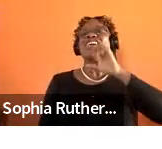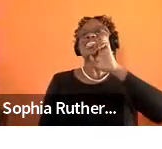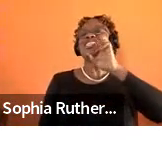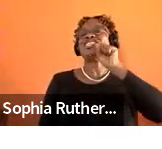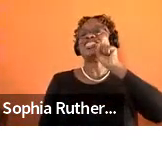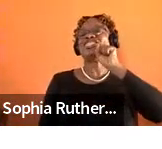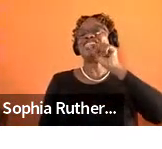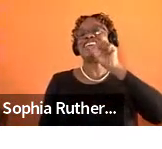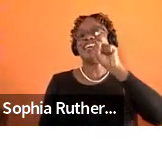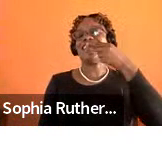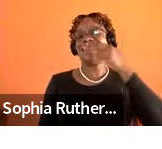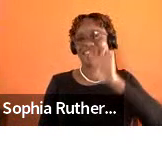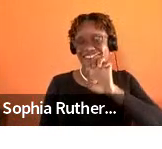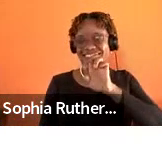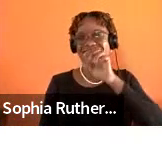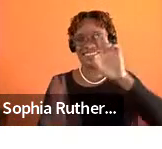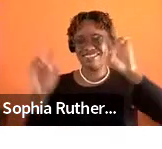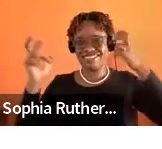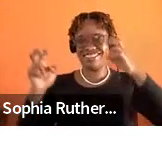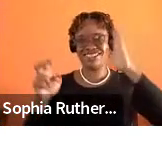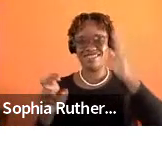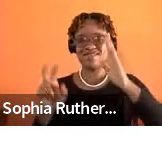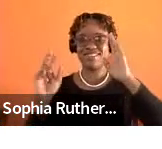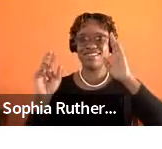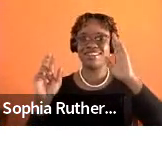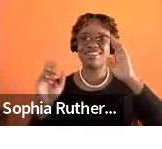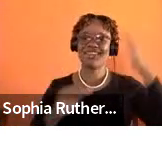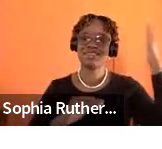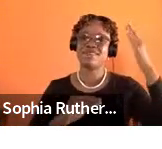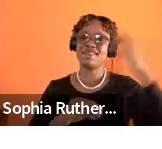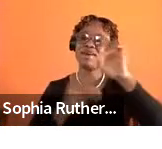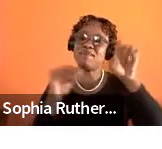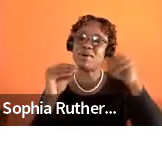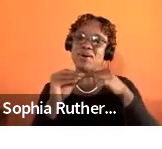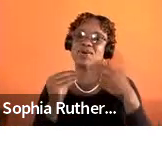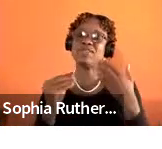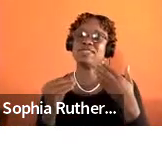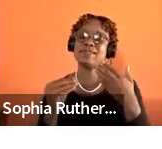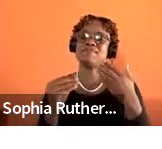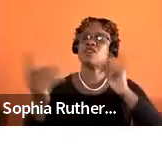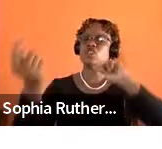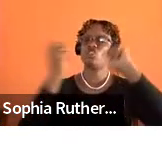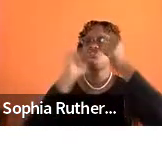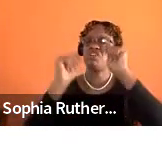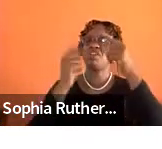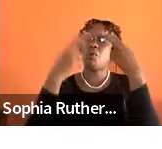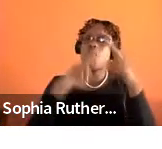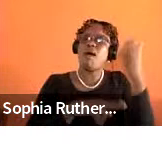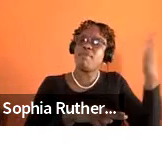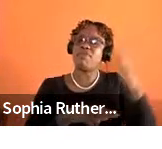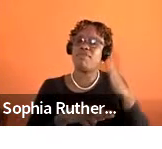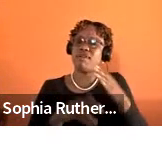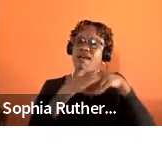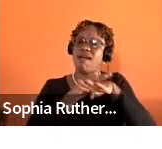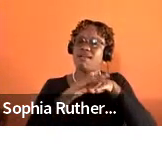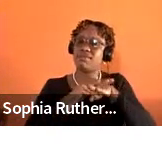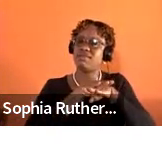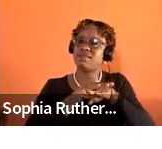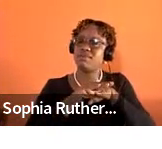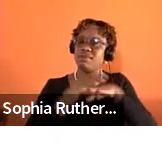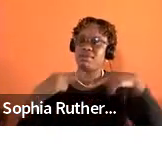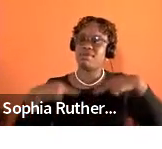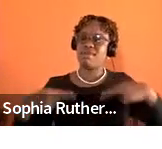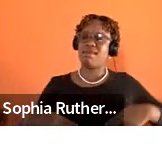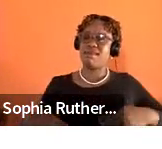healthcare for persons with disabilities, the case, the Trinidad case, Okay. Now, Dr.